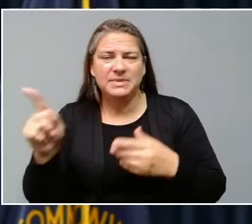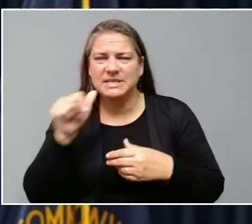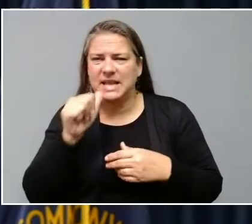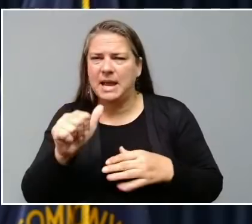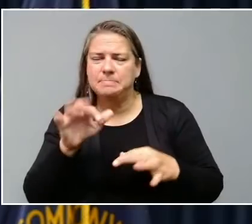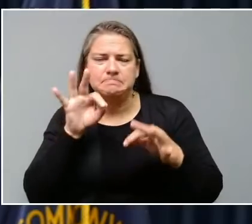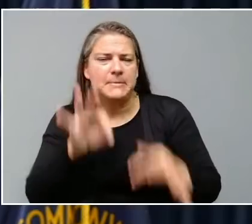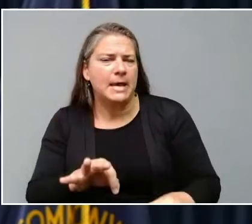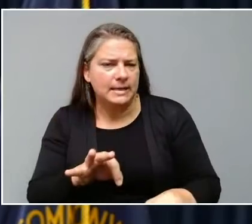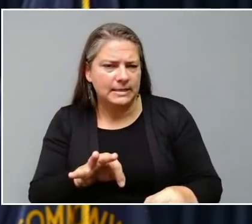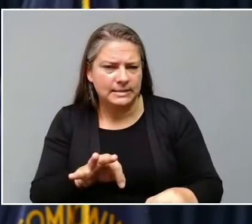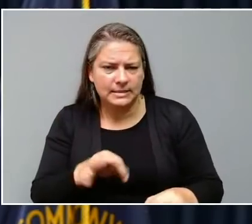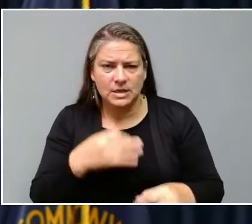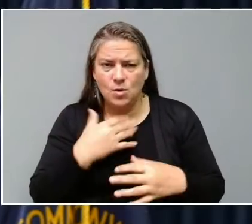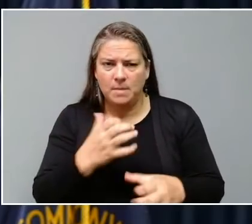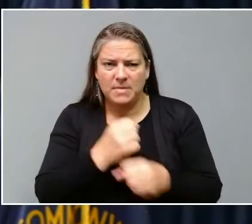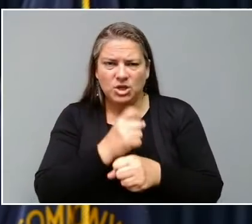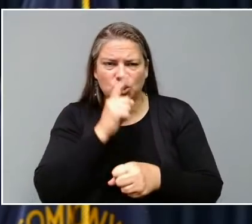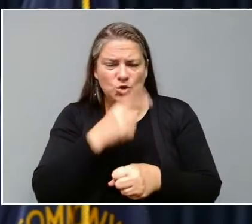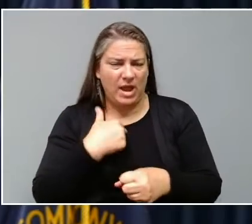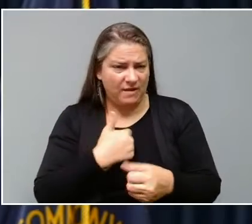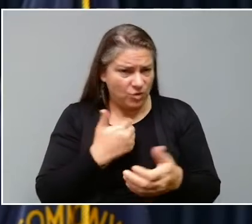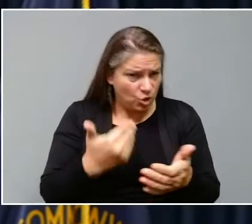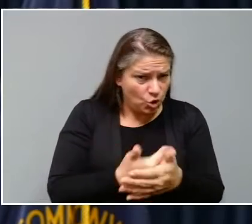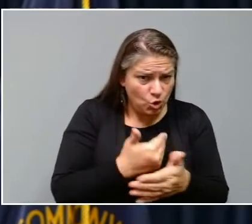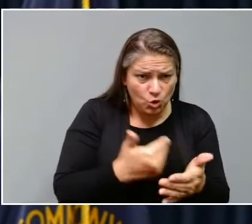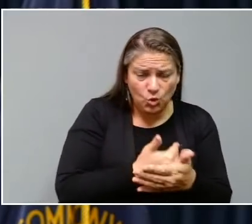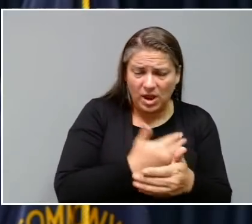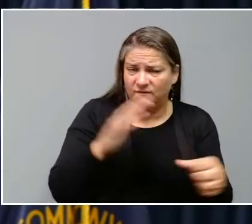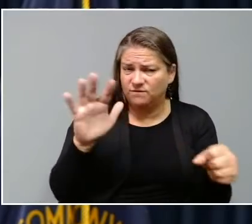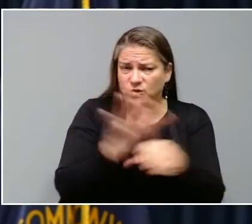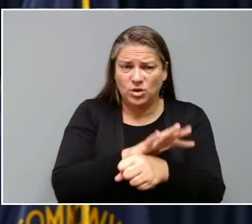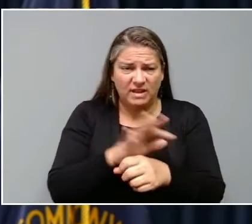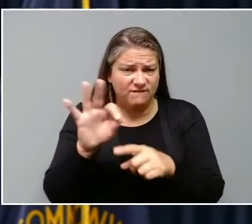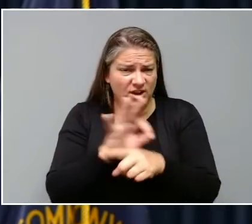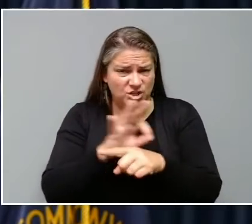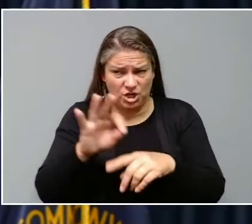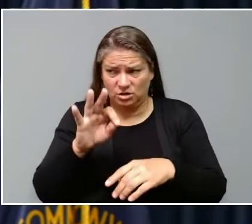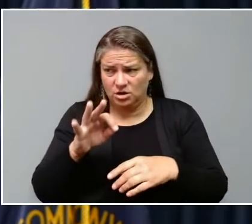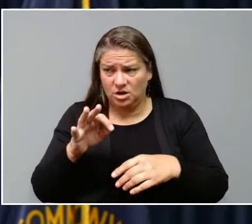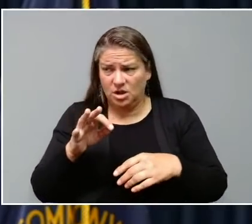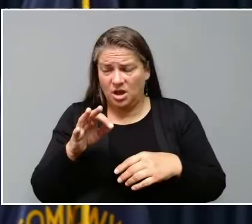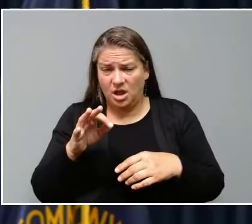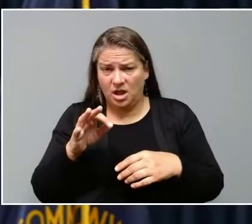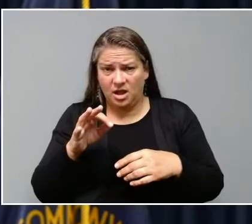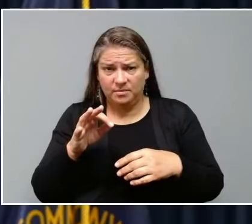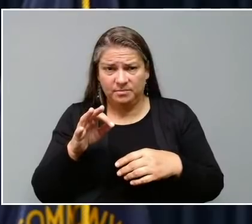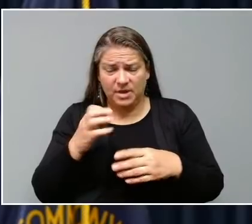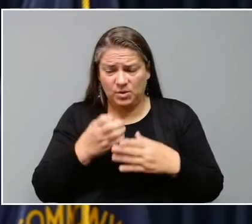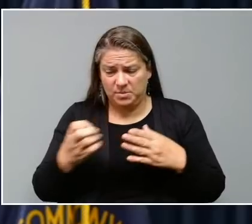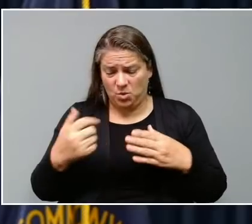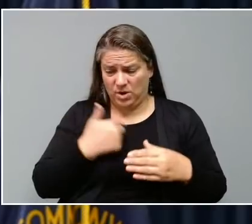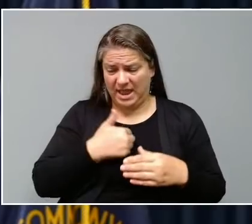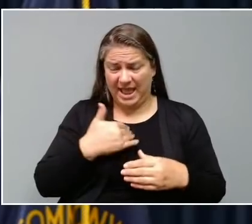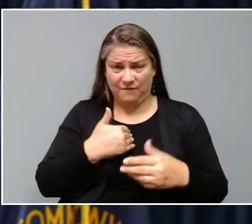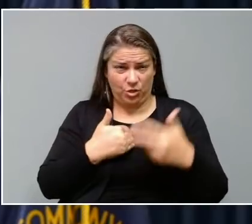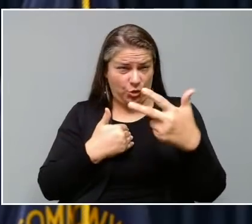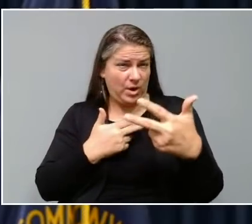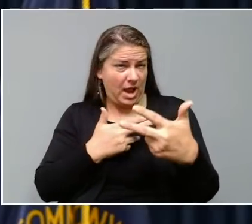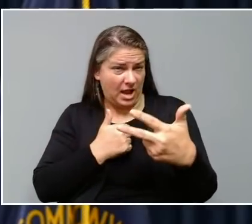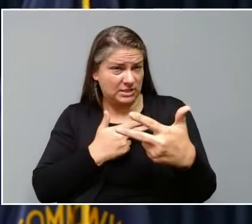sure we had the newest and fully functional on hand. And we've now had at least 3 hospitals that have